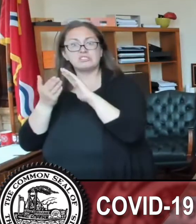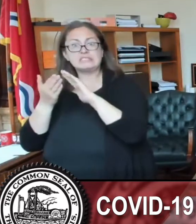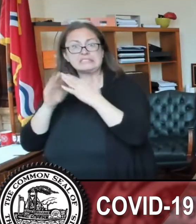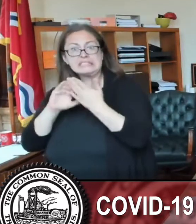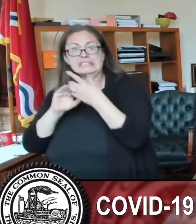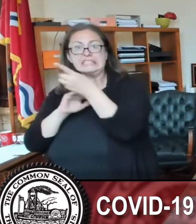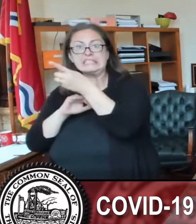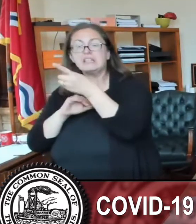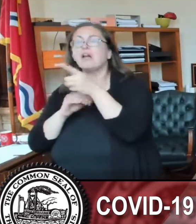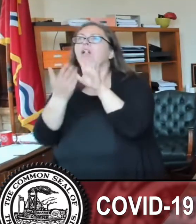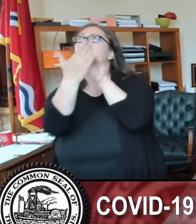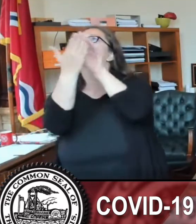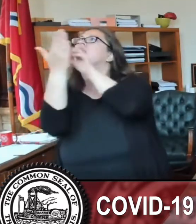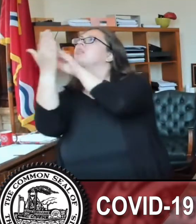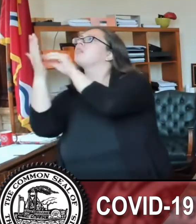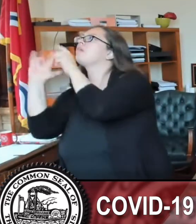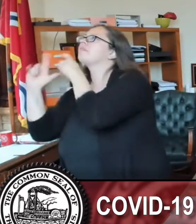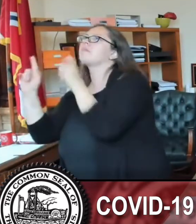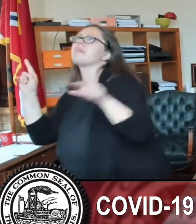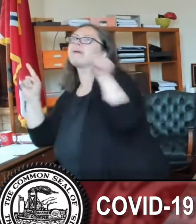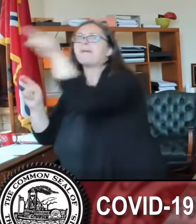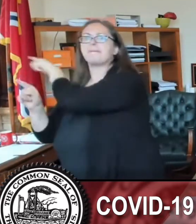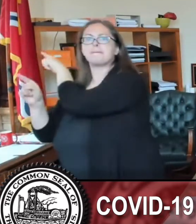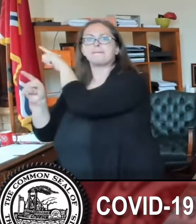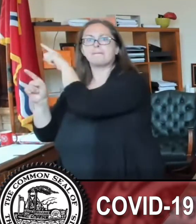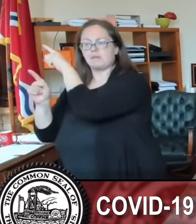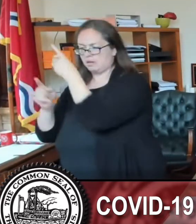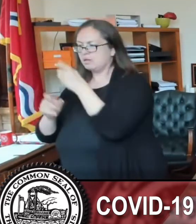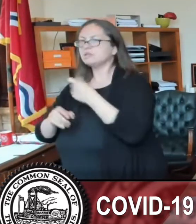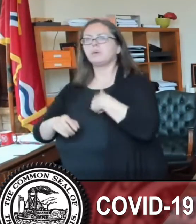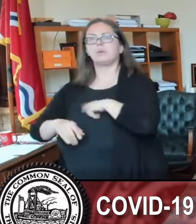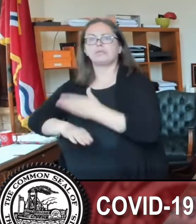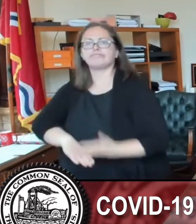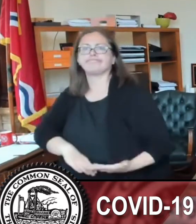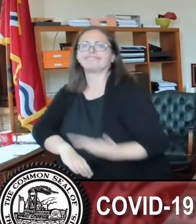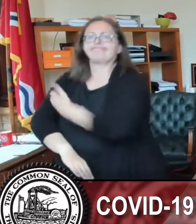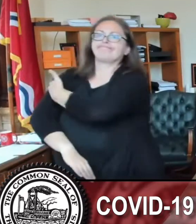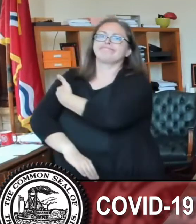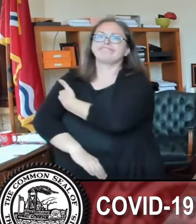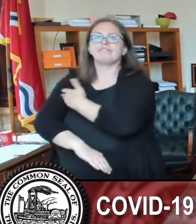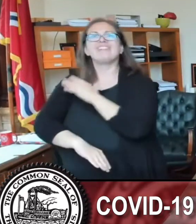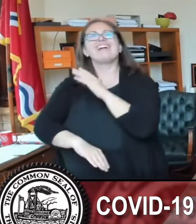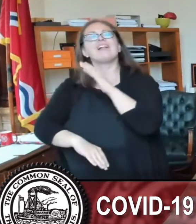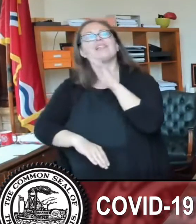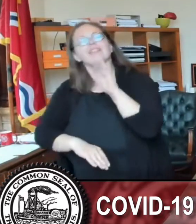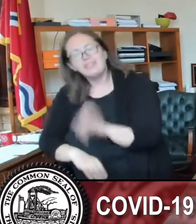I think it'll just be a good opportunity for us all to get better, and that's what we all want to do.